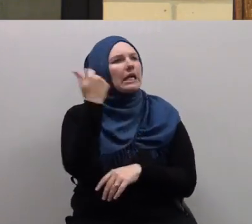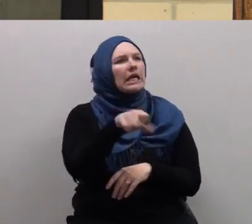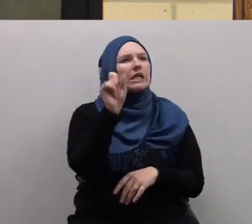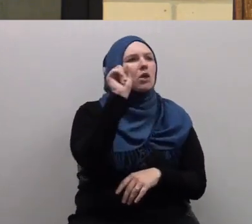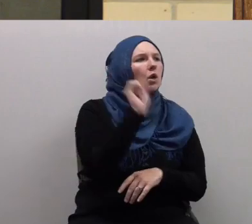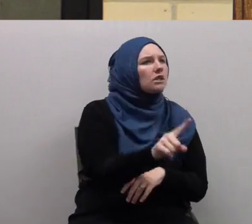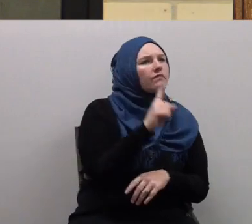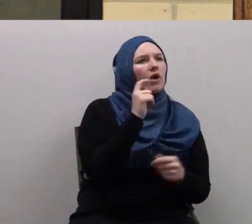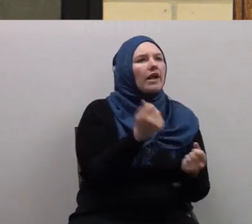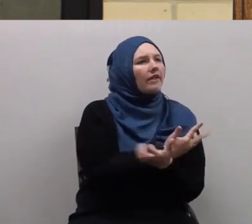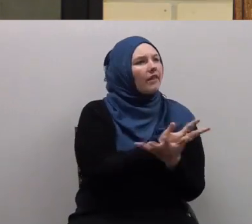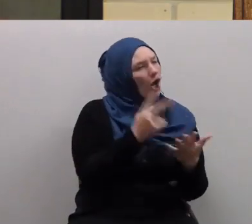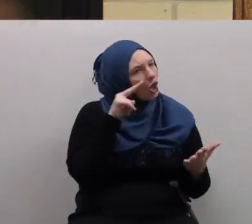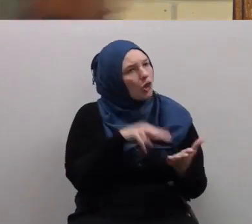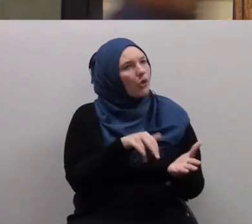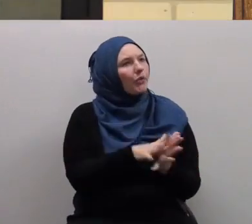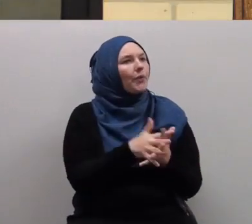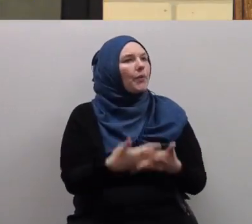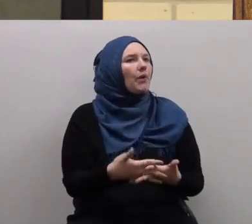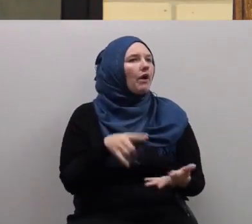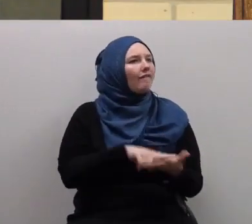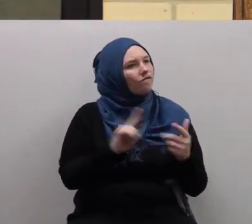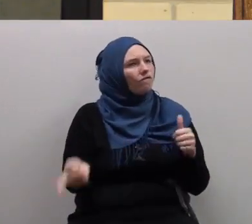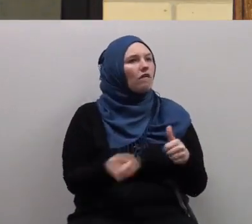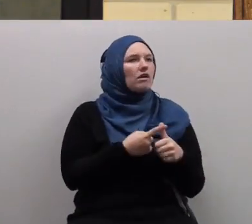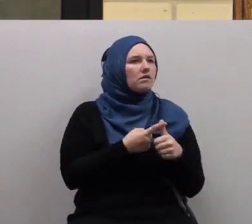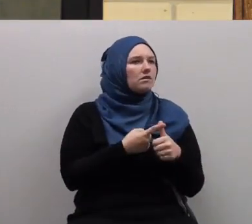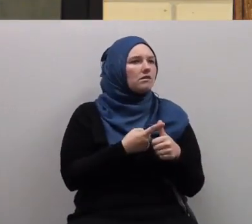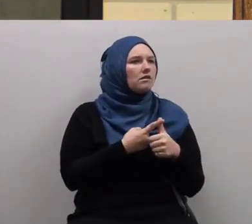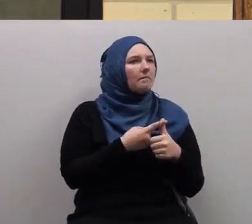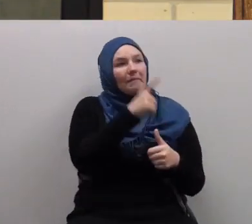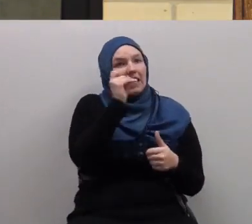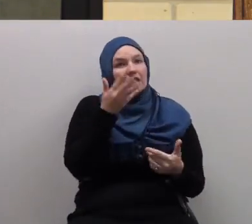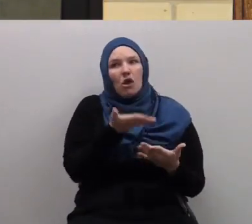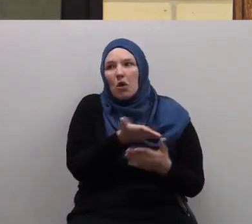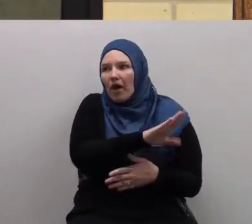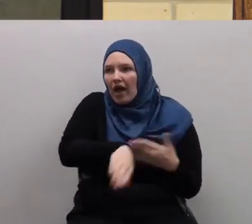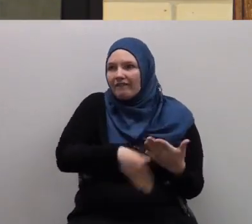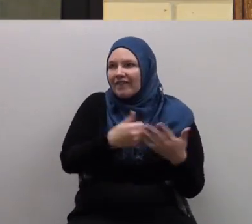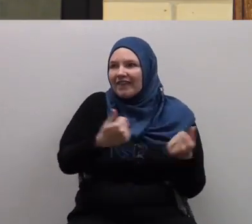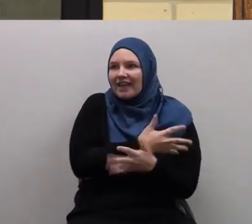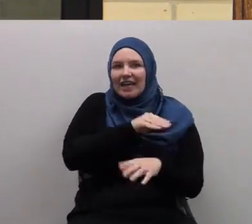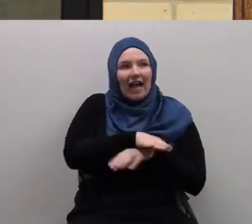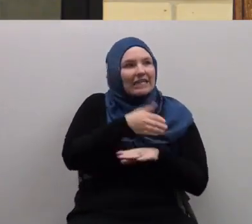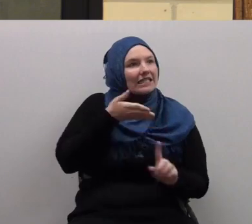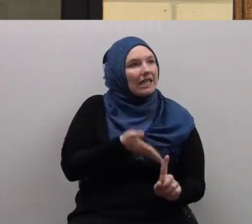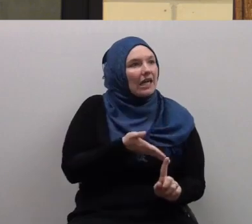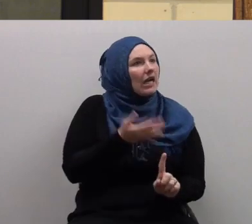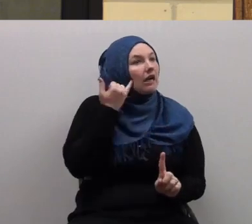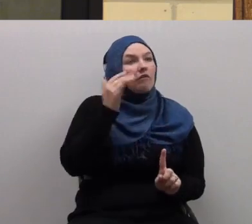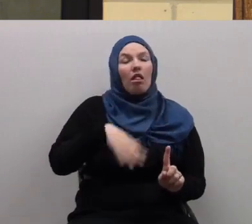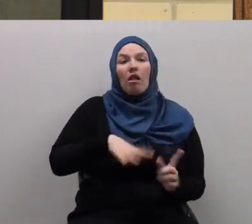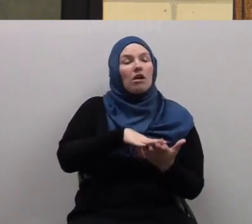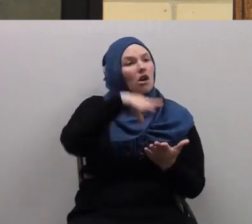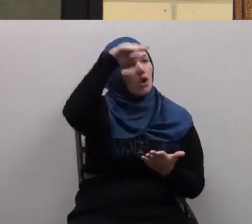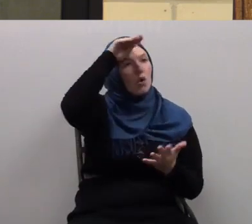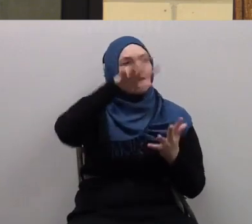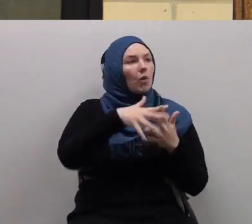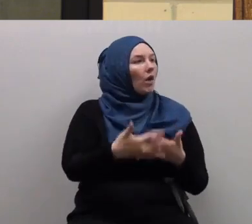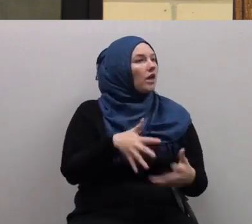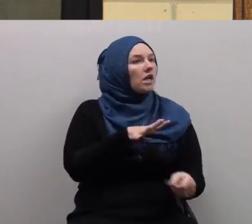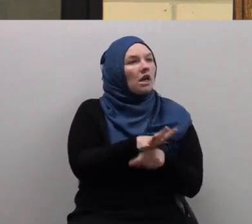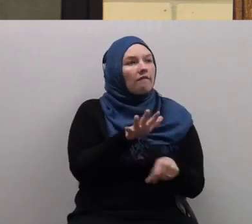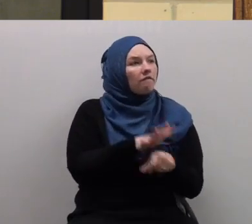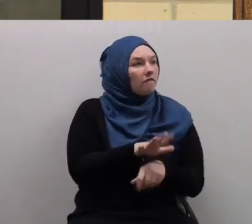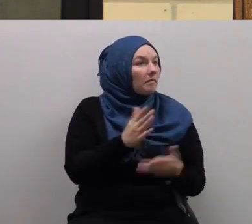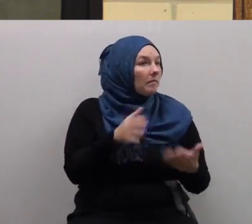anything, look in the Quran first and foremost. And if you have not learned the Quran enough to know where to